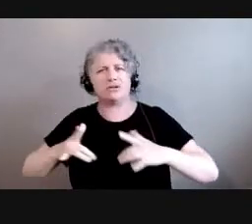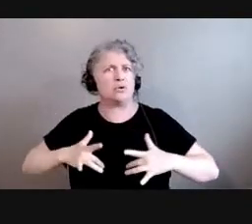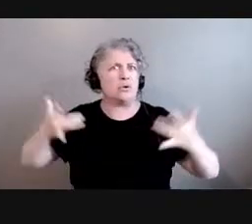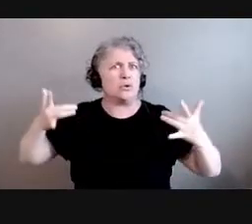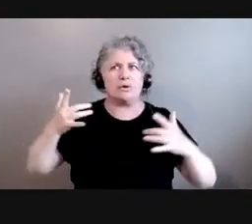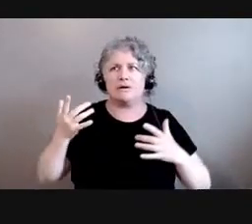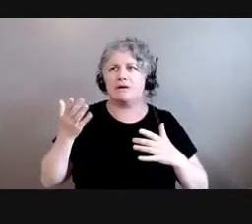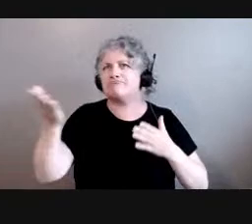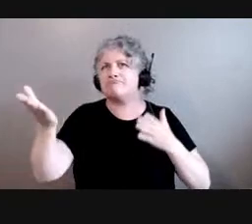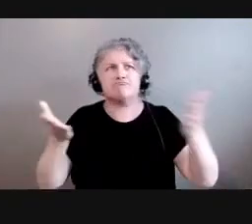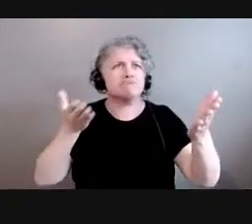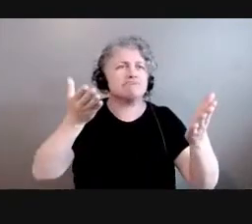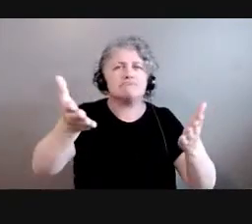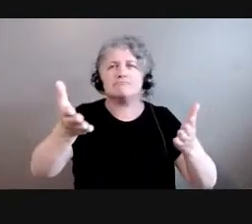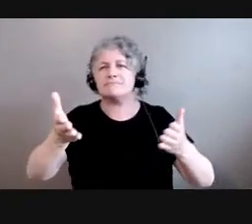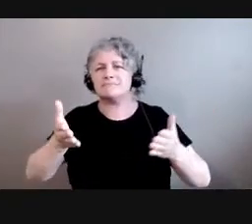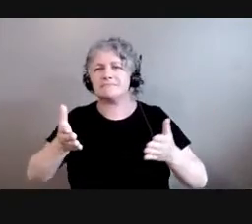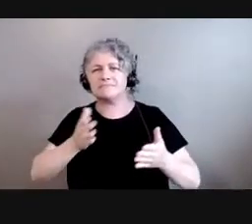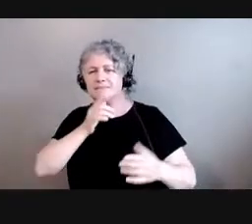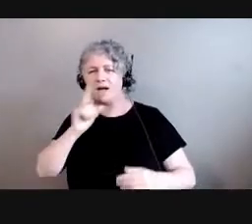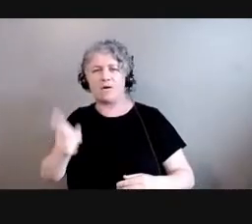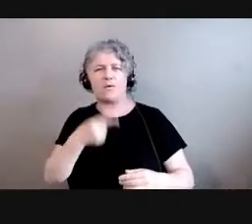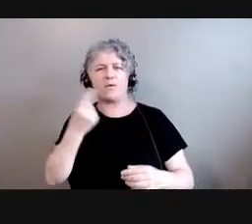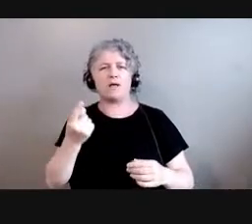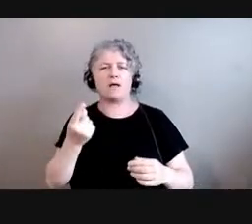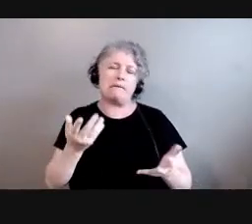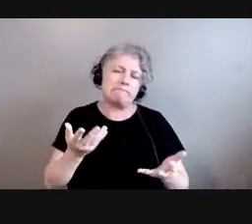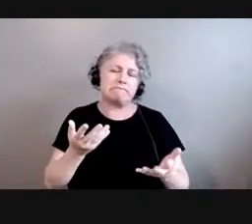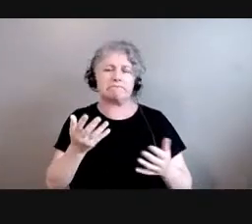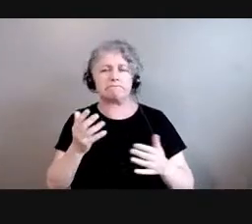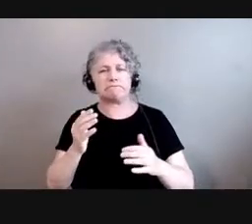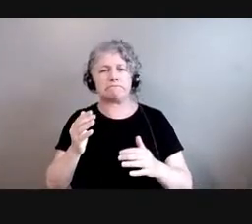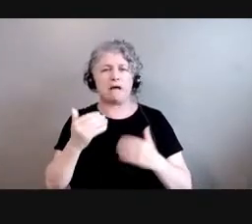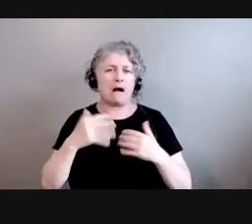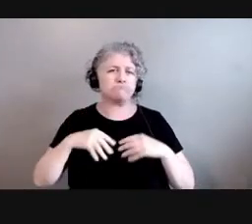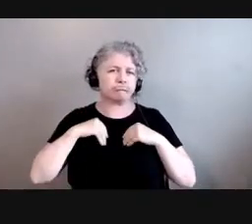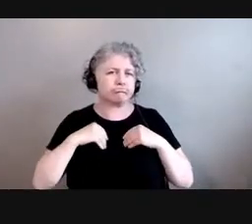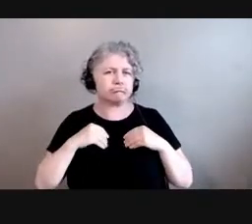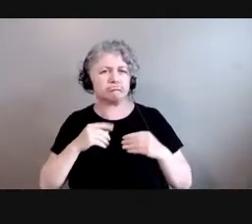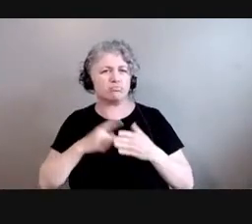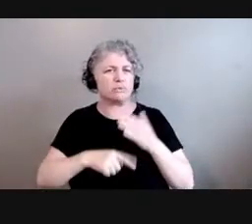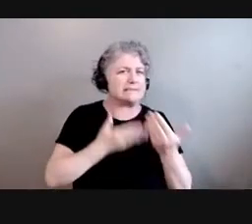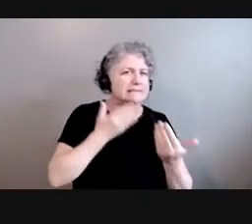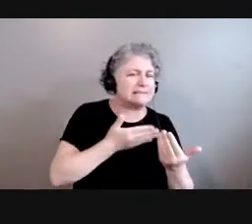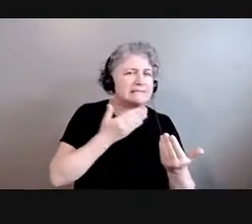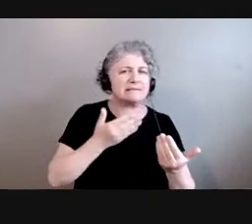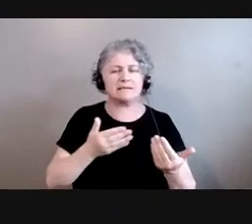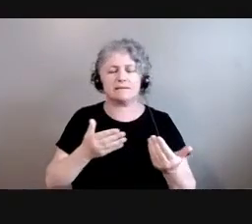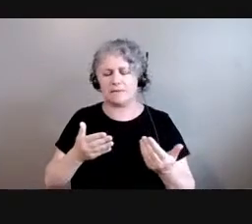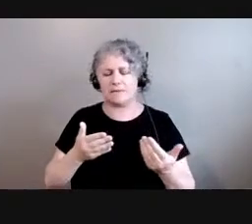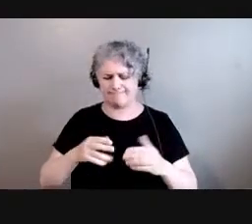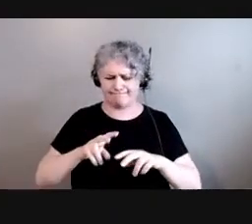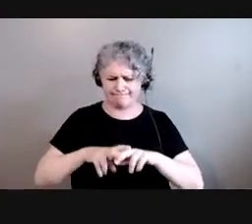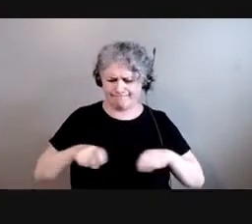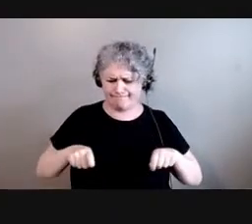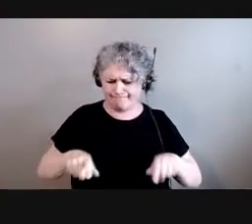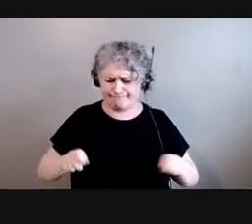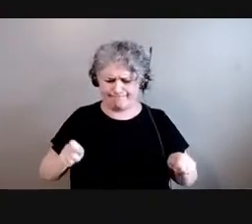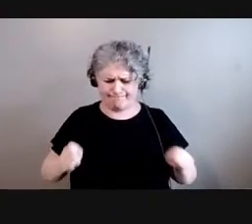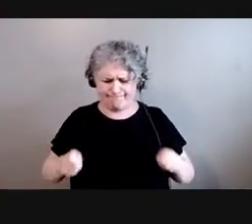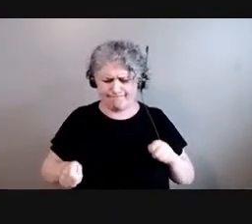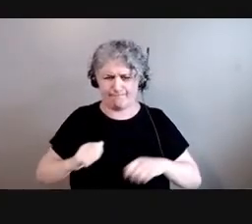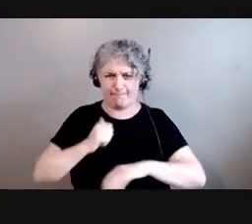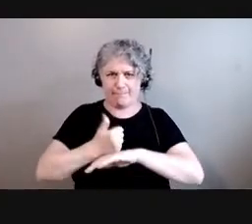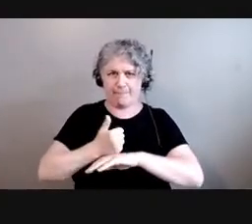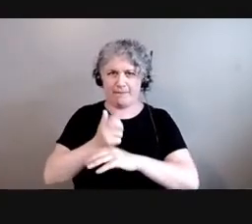it, and not, you know, to kind of just take the easy path, but to even challenge the way that you would set up your own wheelchair to accommodate